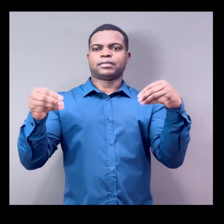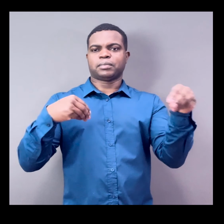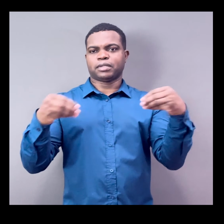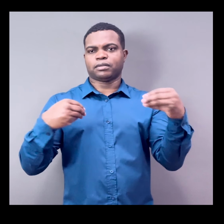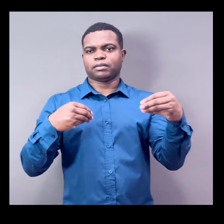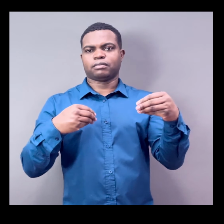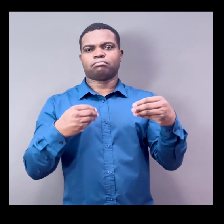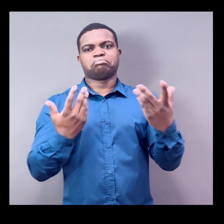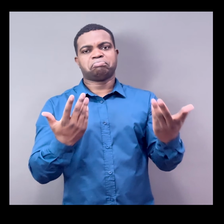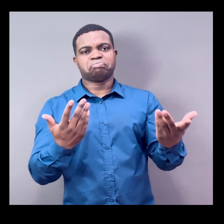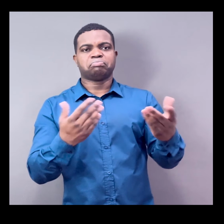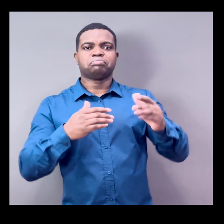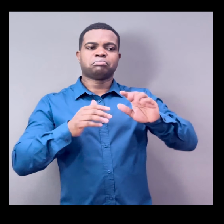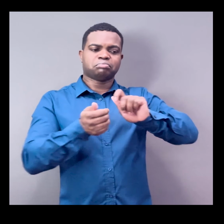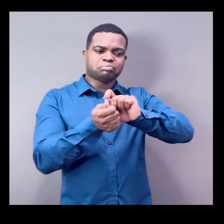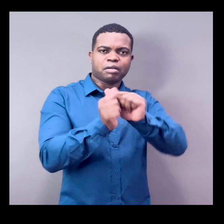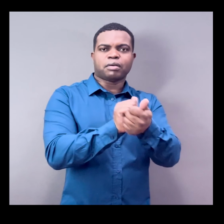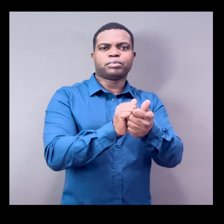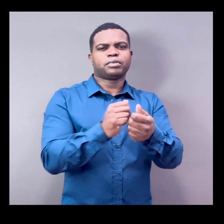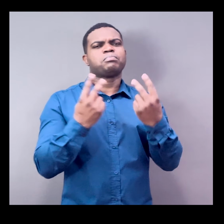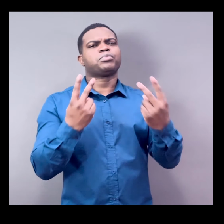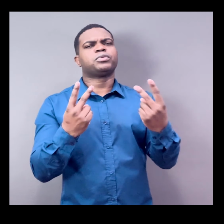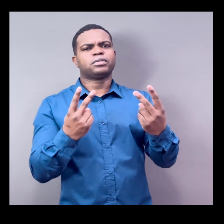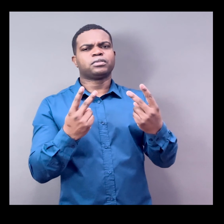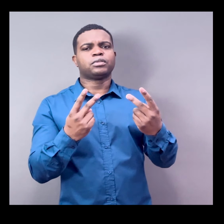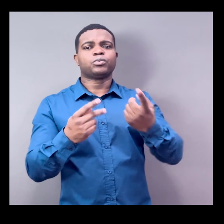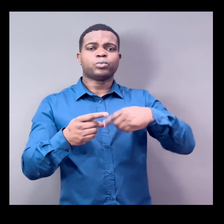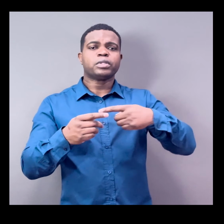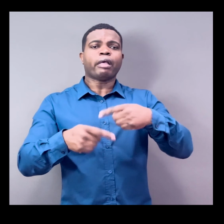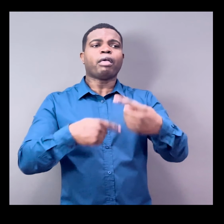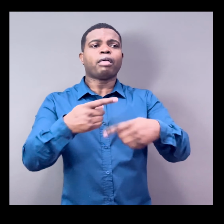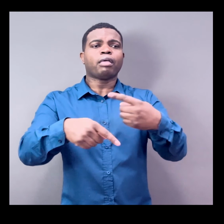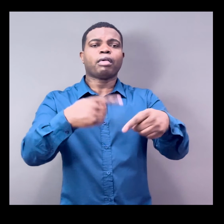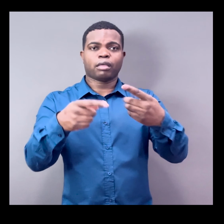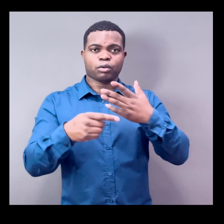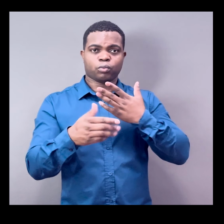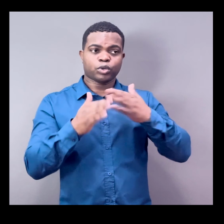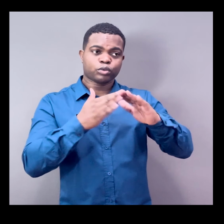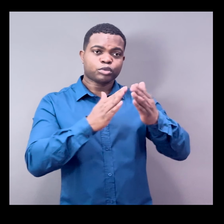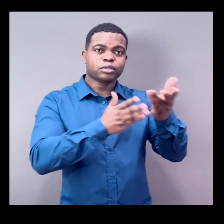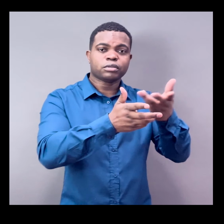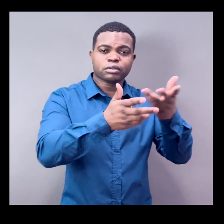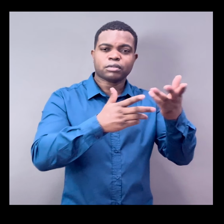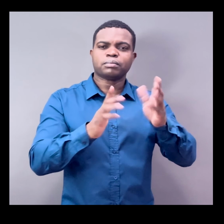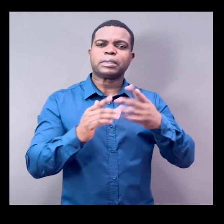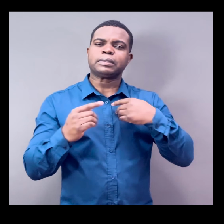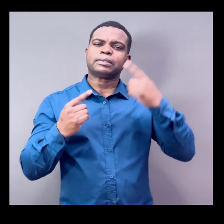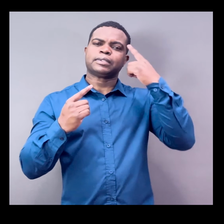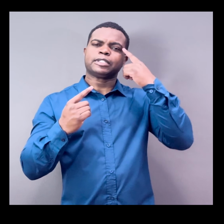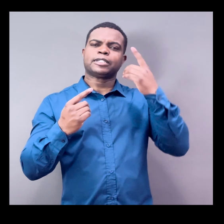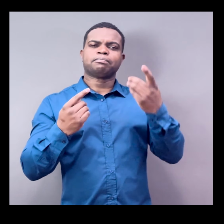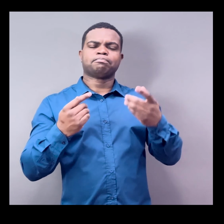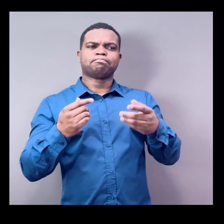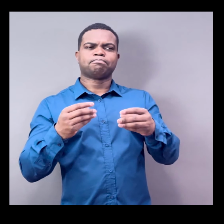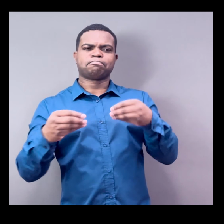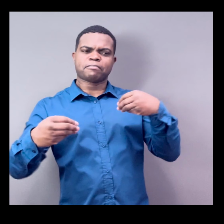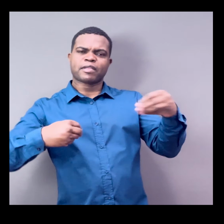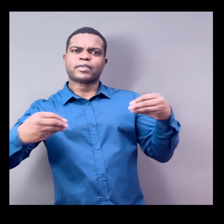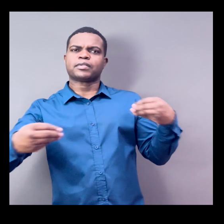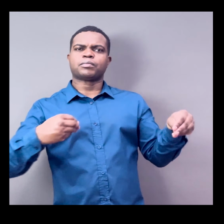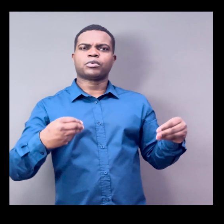and community needs. As somebody that is interested in engaging the community, you need to be